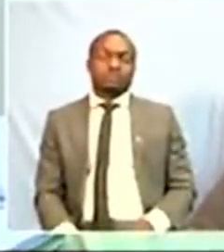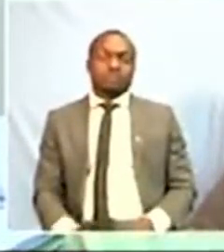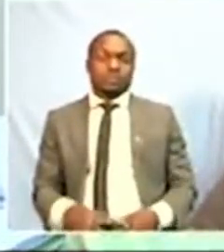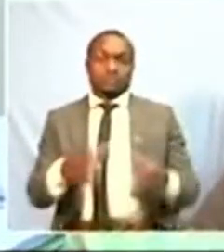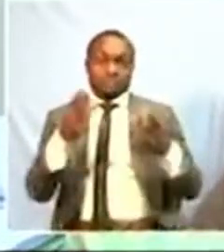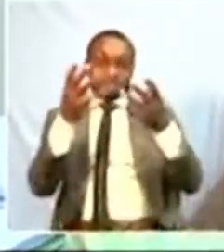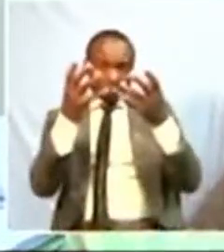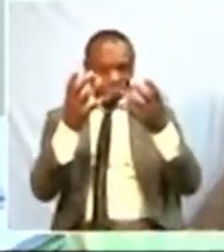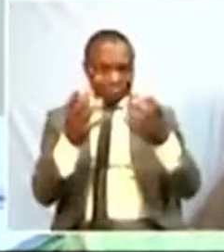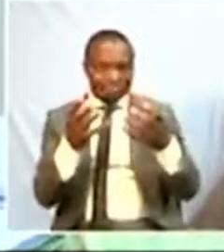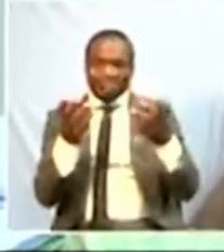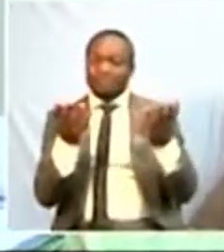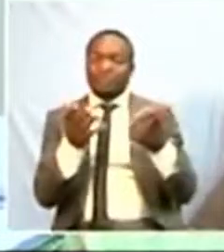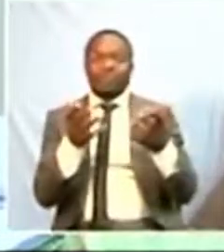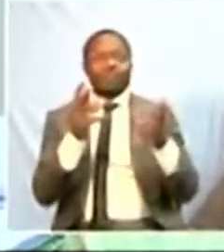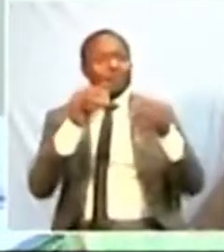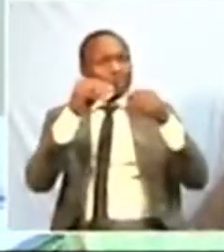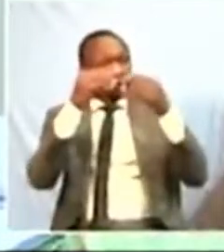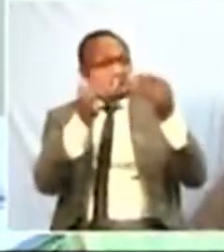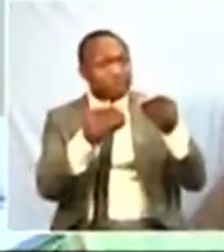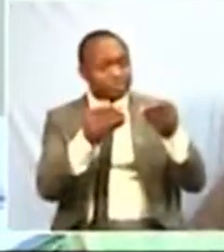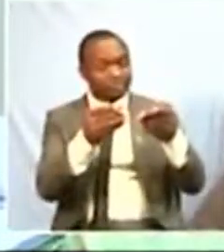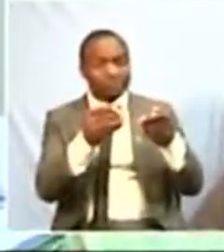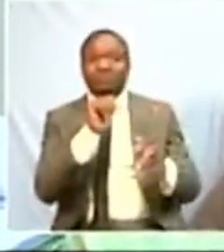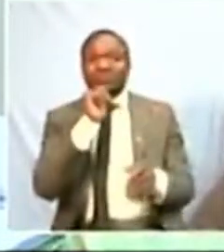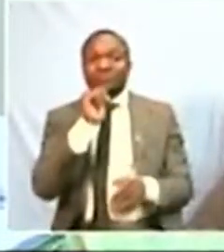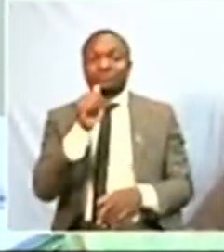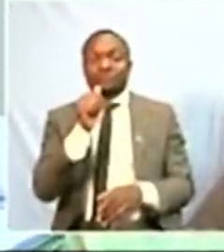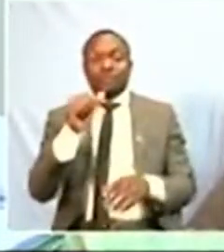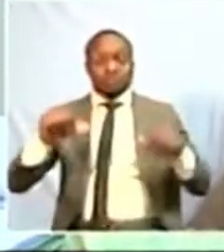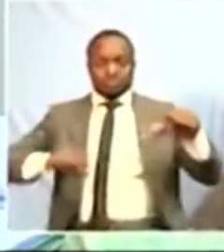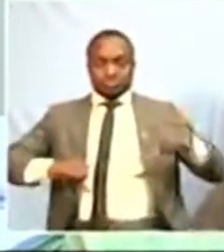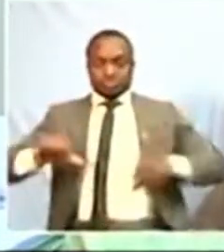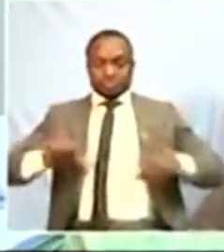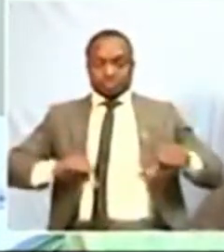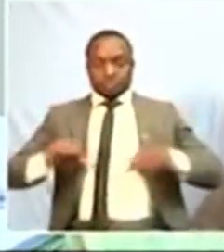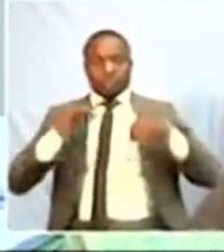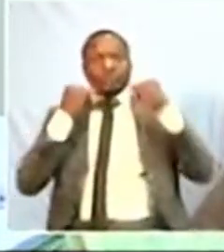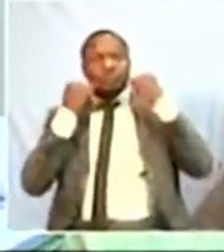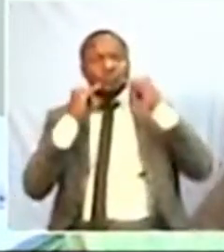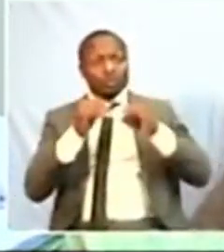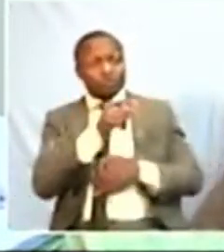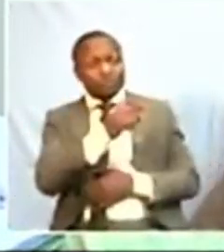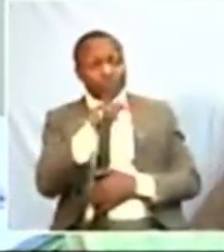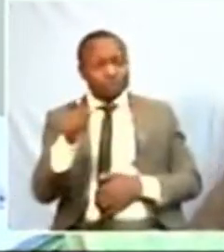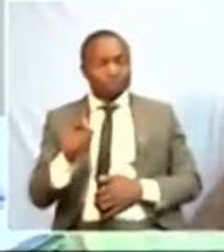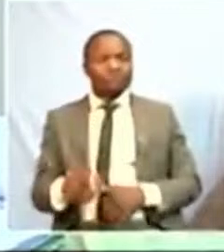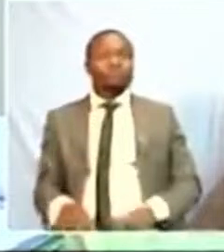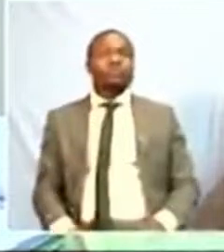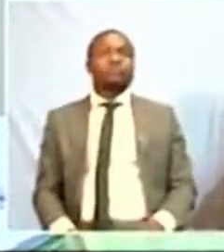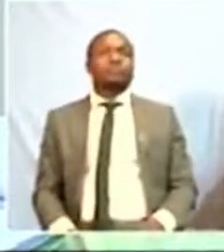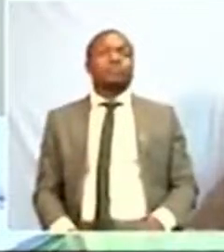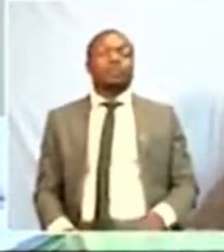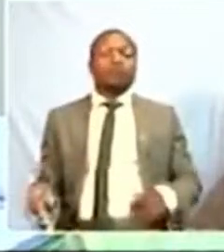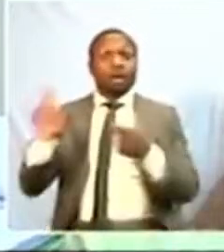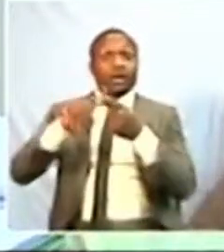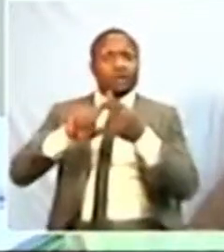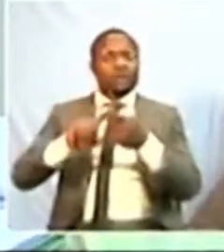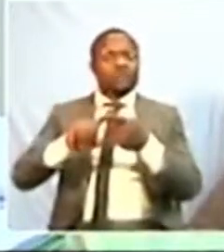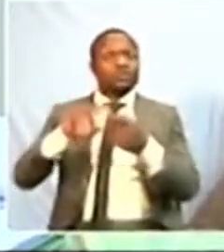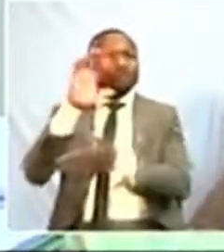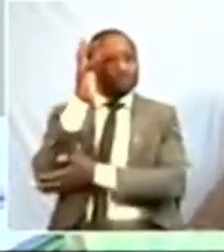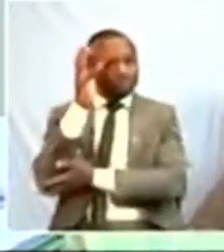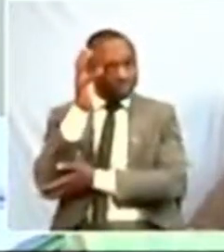cured. I've given you I'm not trying to boast. He will tell you, until the timber